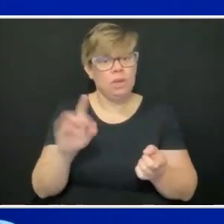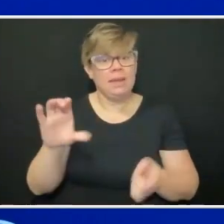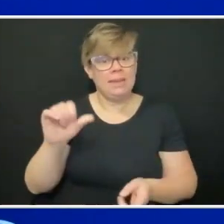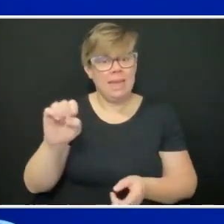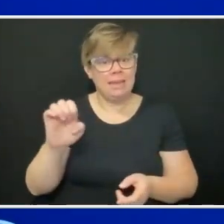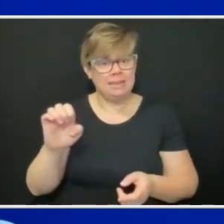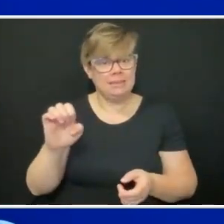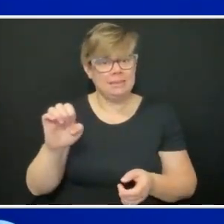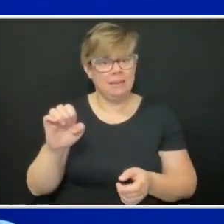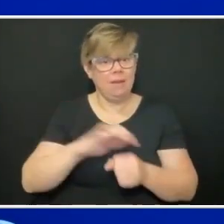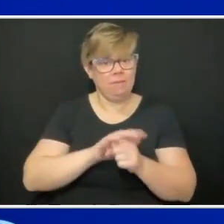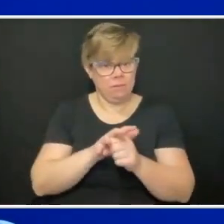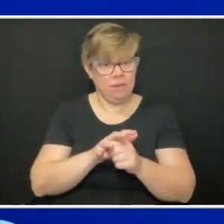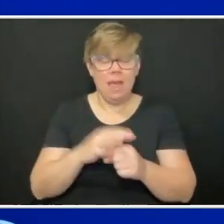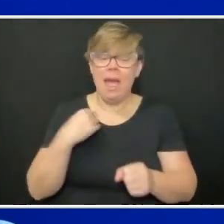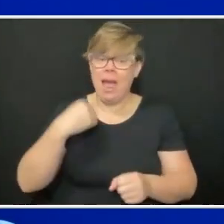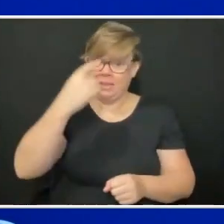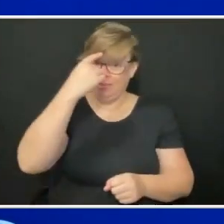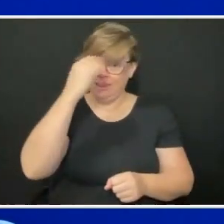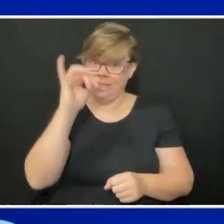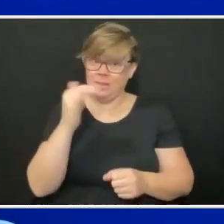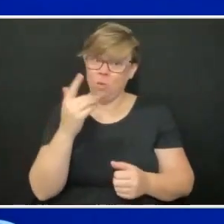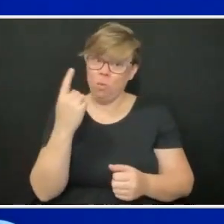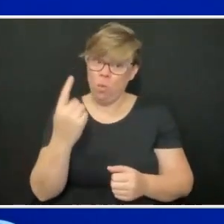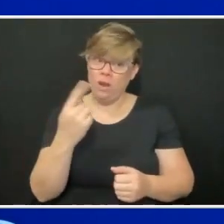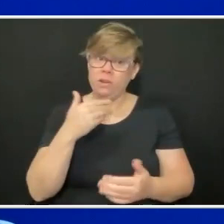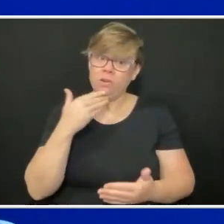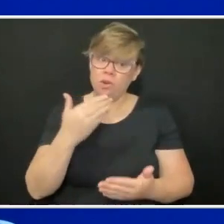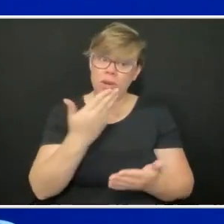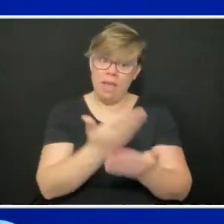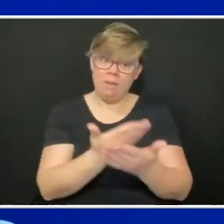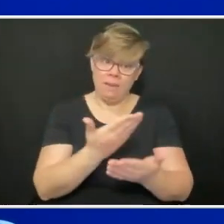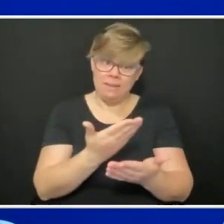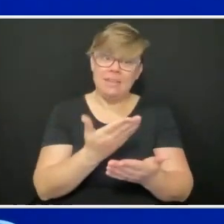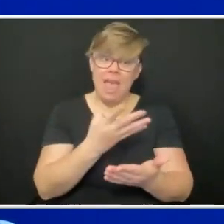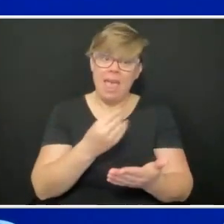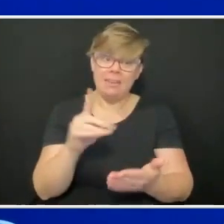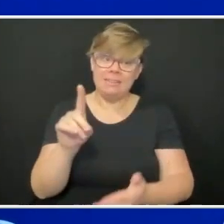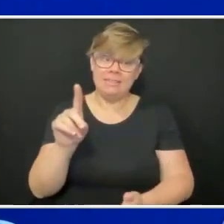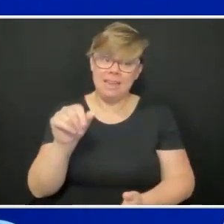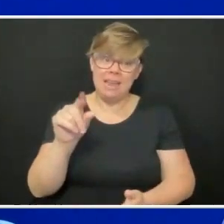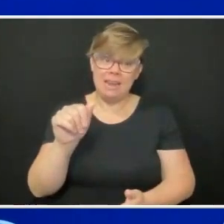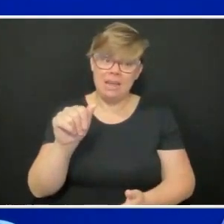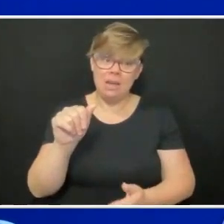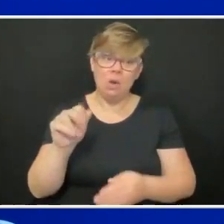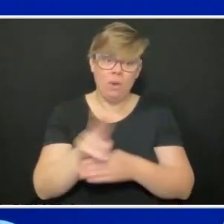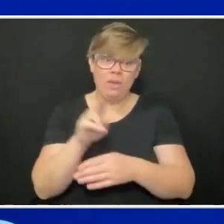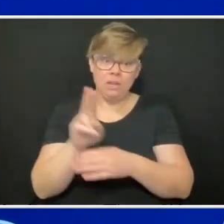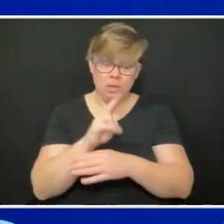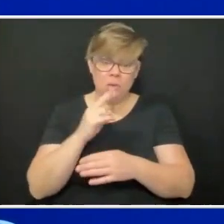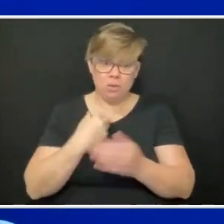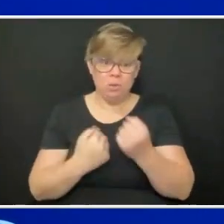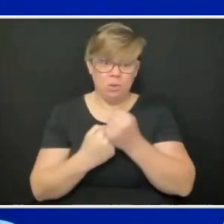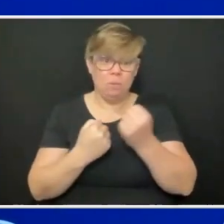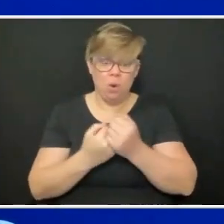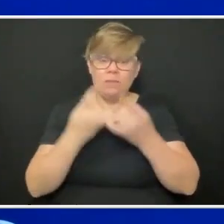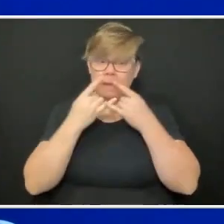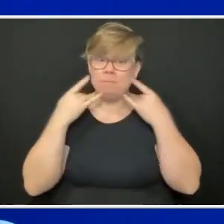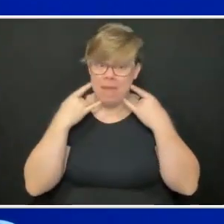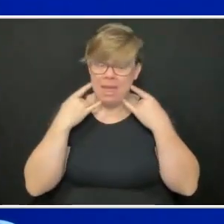think this is one more big piece of evidence and data that we can use to support the fact that masking does help